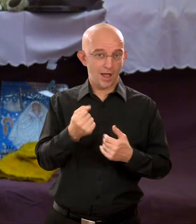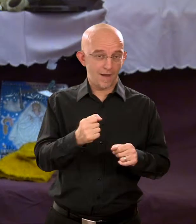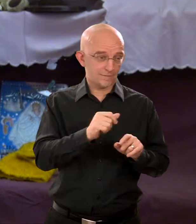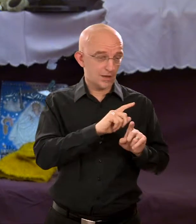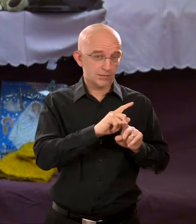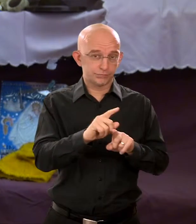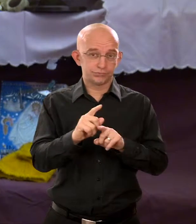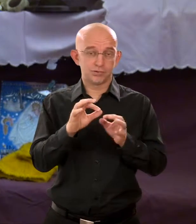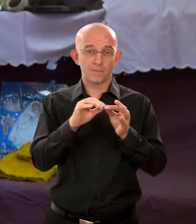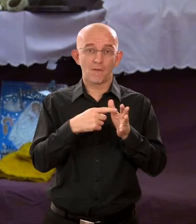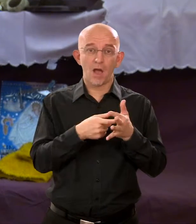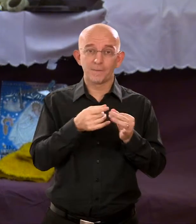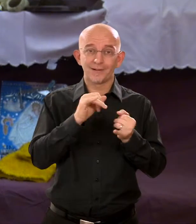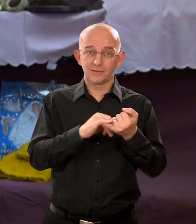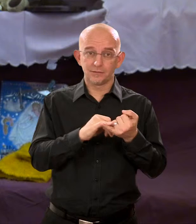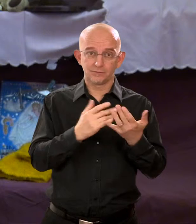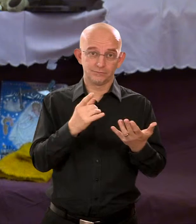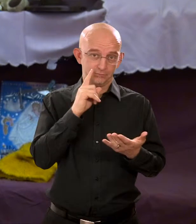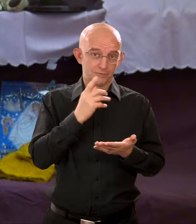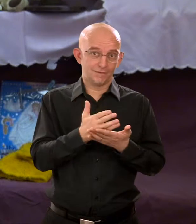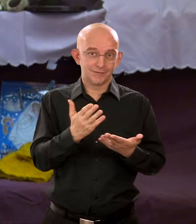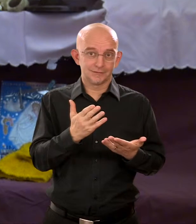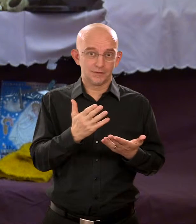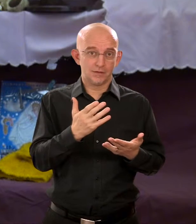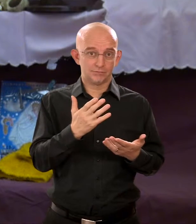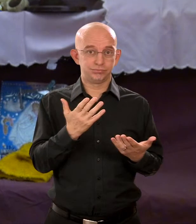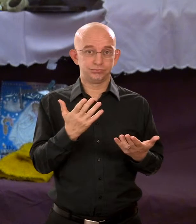spoke. I